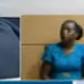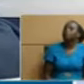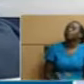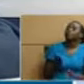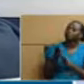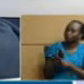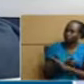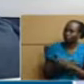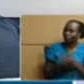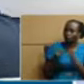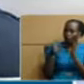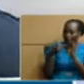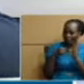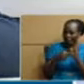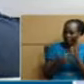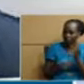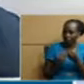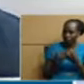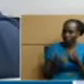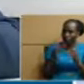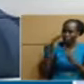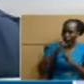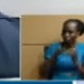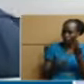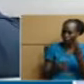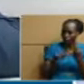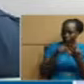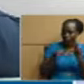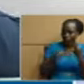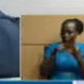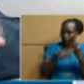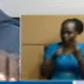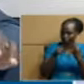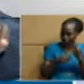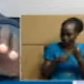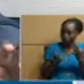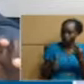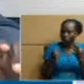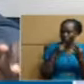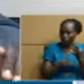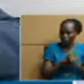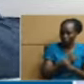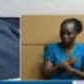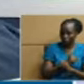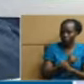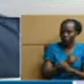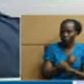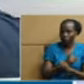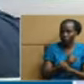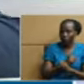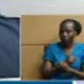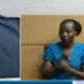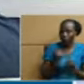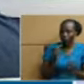first 3 are categorized as part of the ILO Convention social security requirements. Old